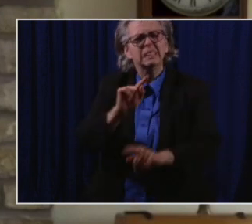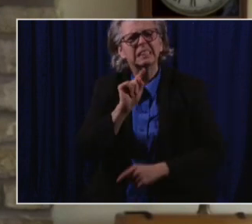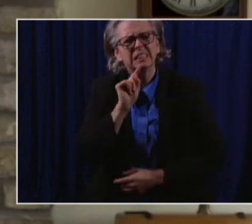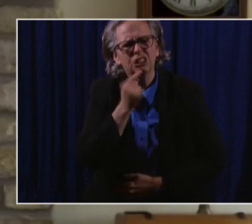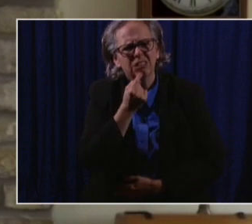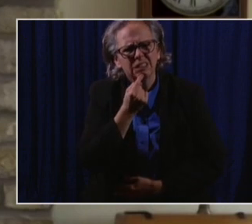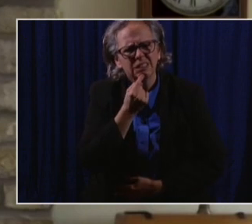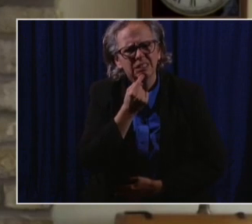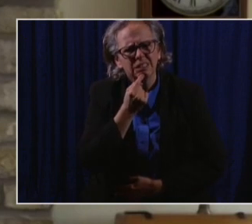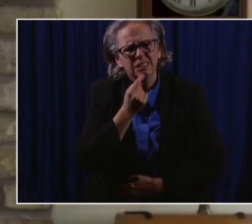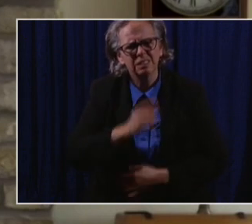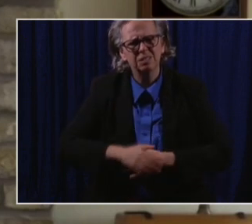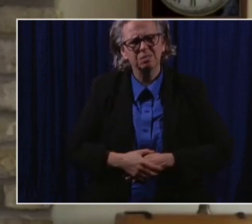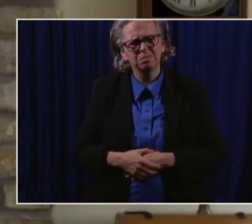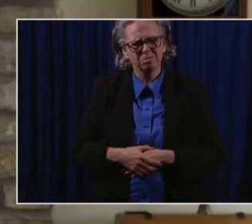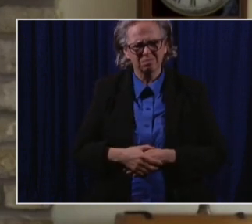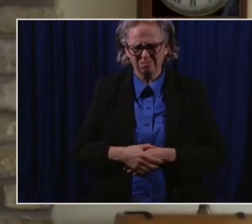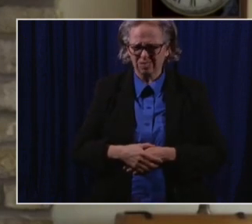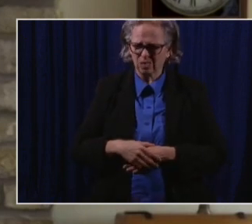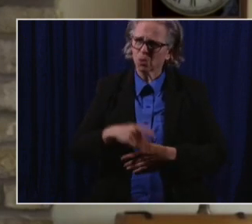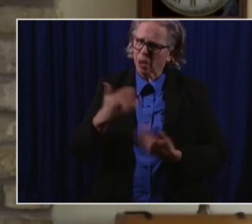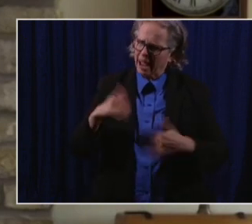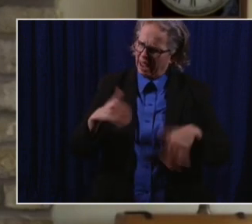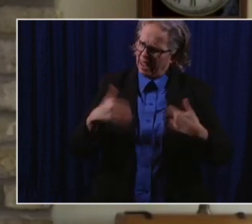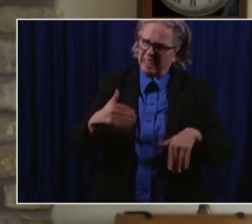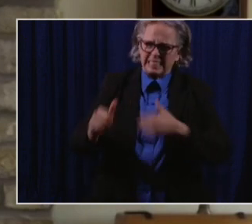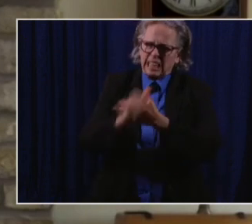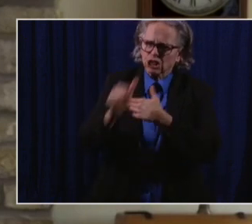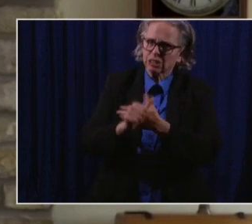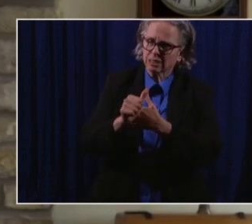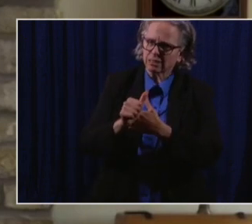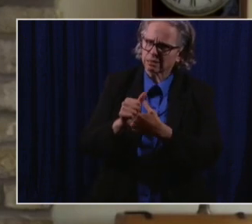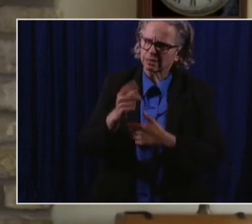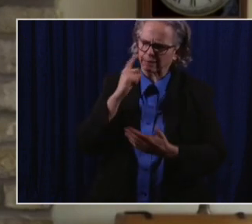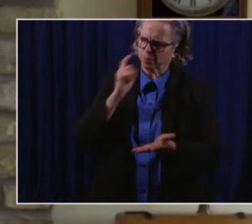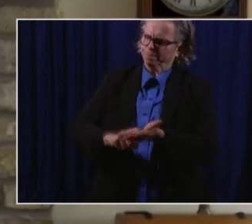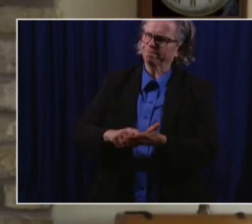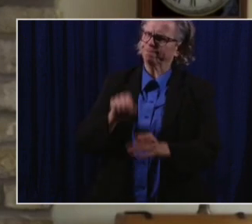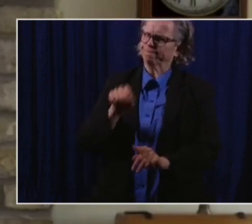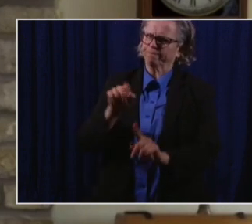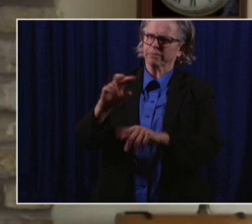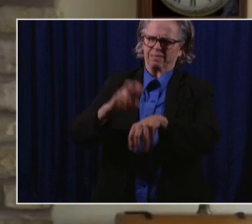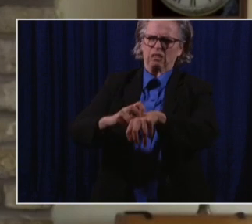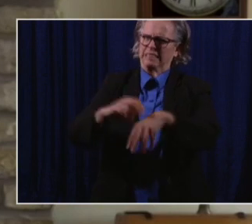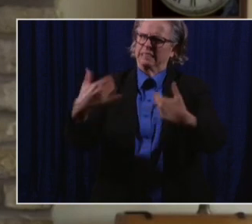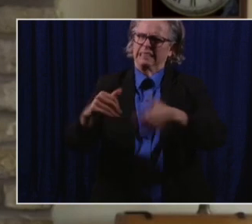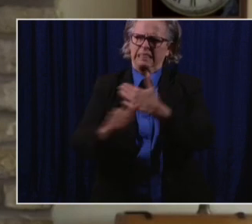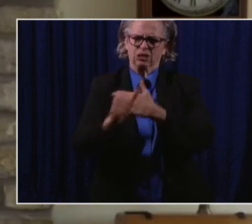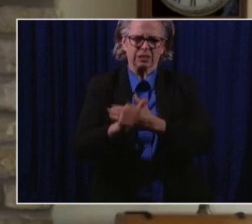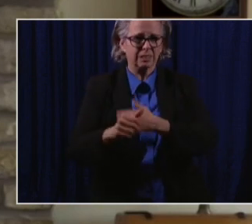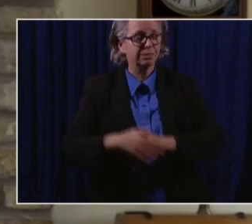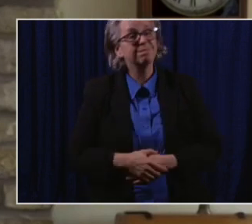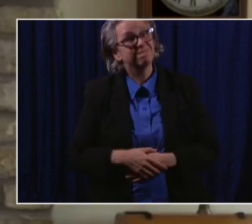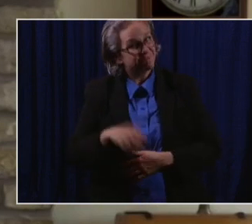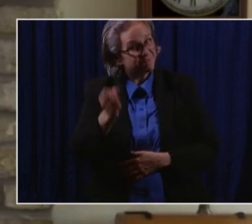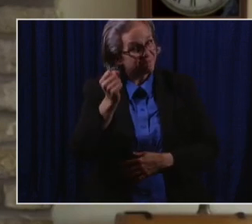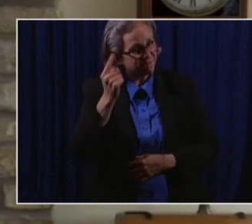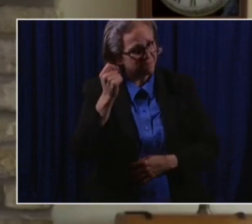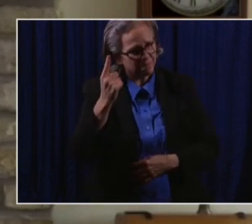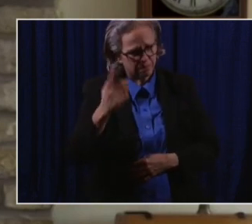enemy, knowing that it poses a great risk to our ability to keep Ohio safe, keep Ohio open.